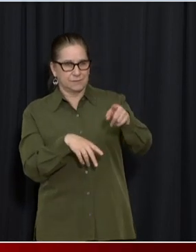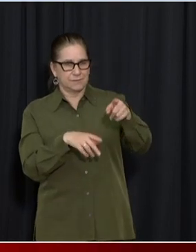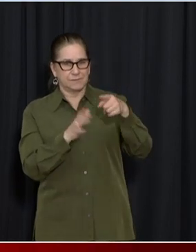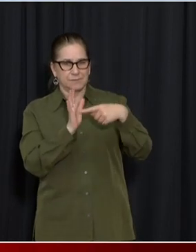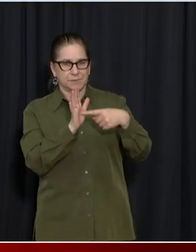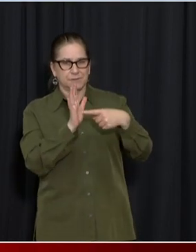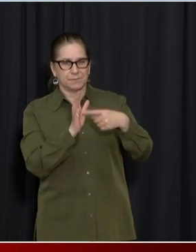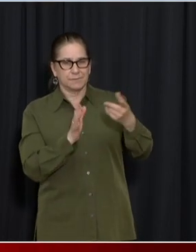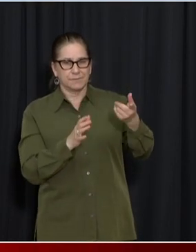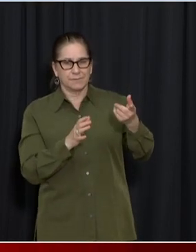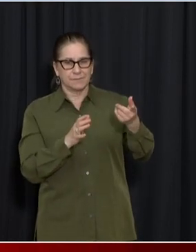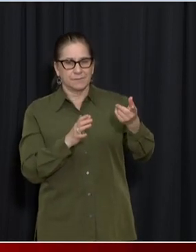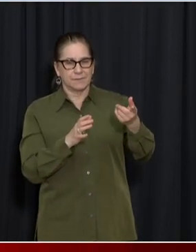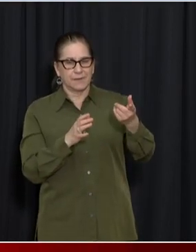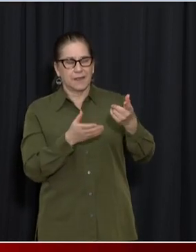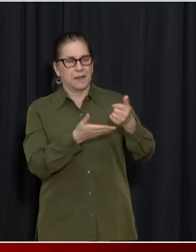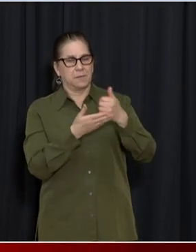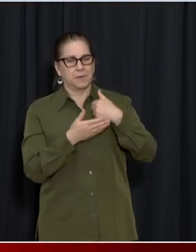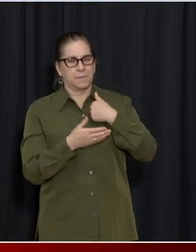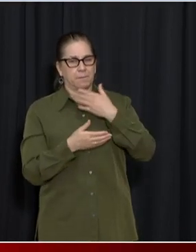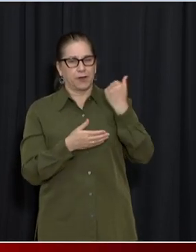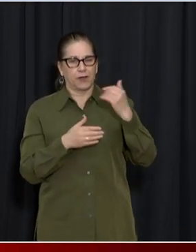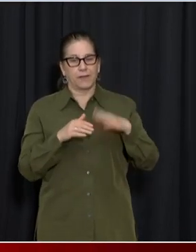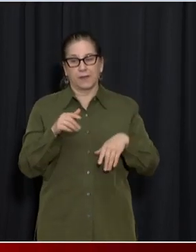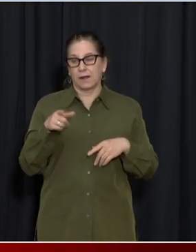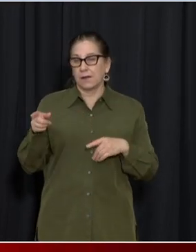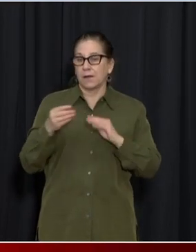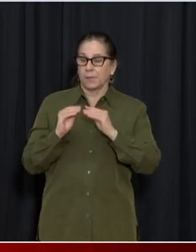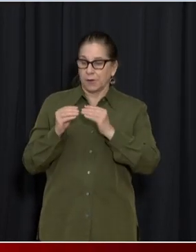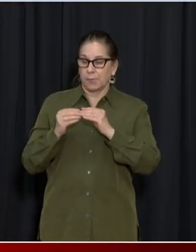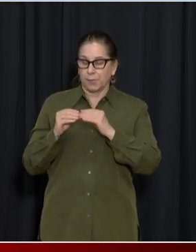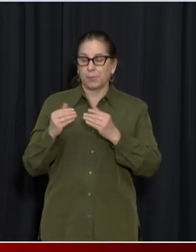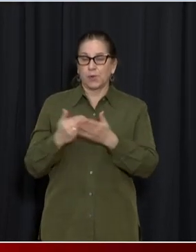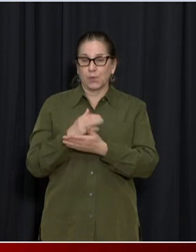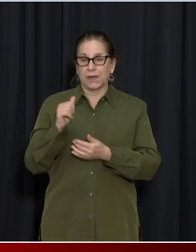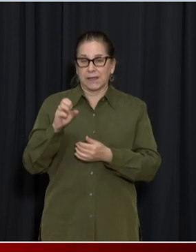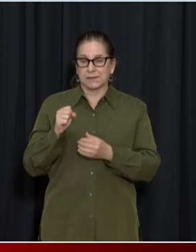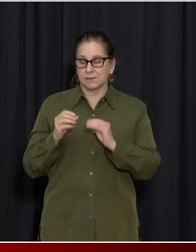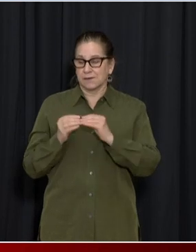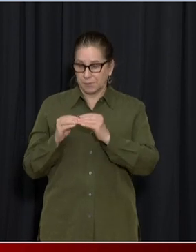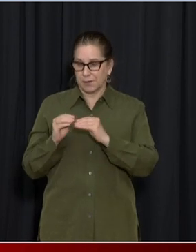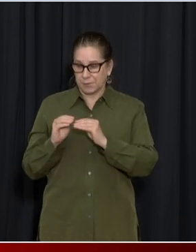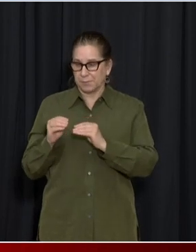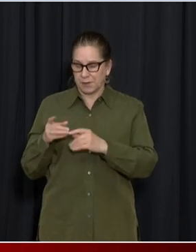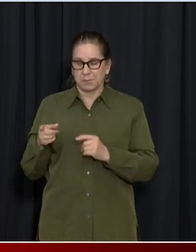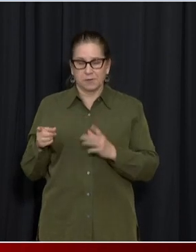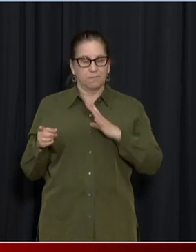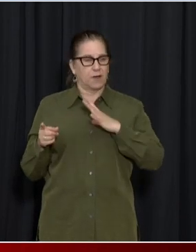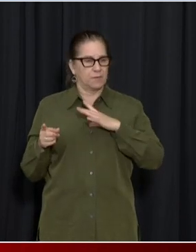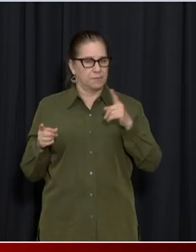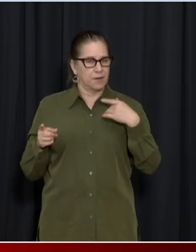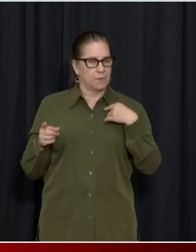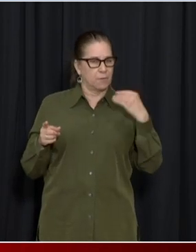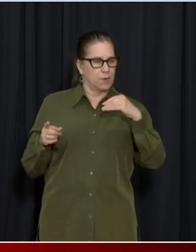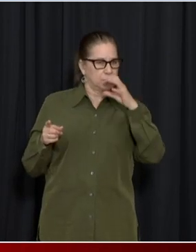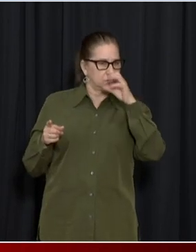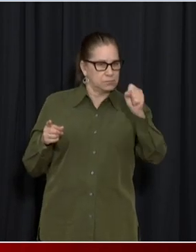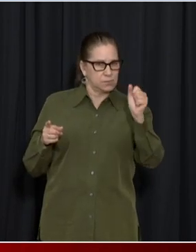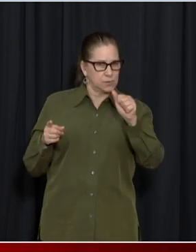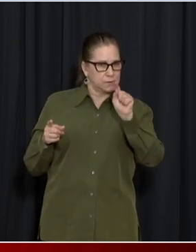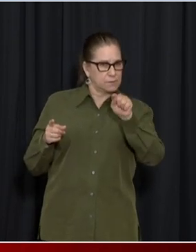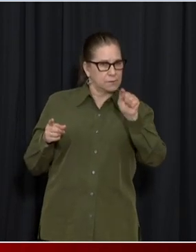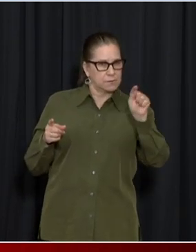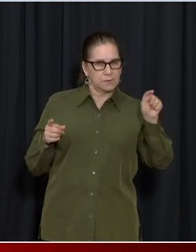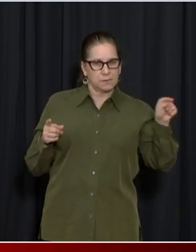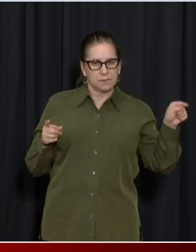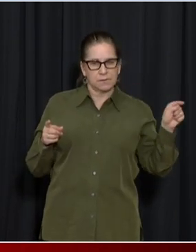by the number of cases reported out by when you receive the lab report on any given day. So what you see